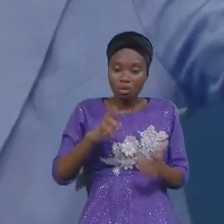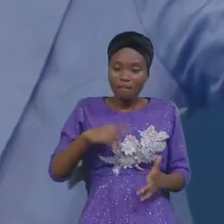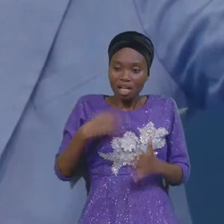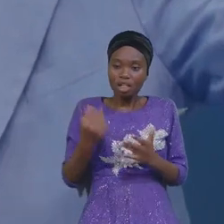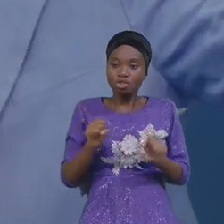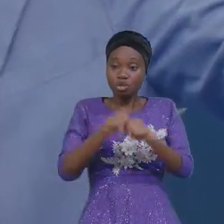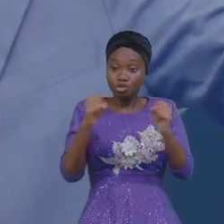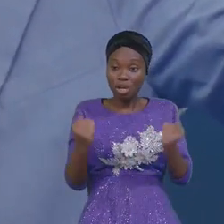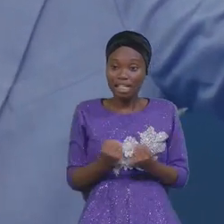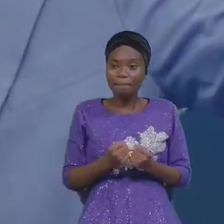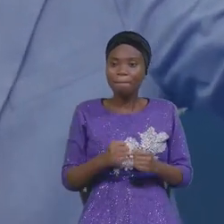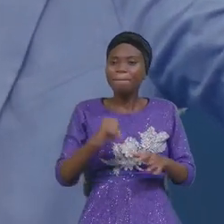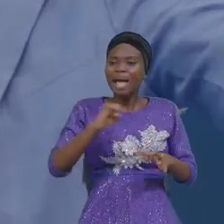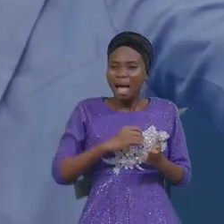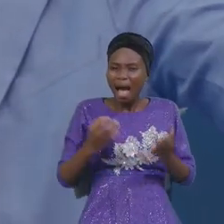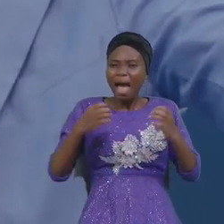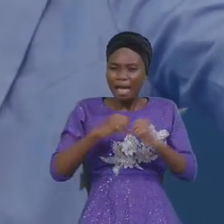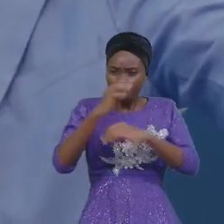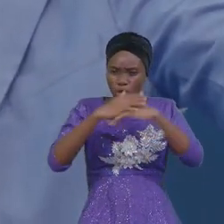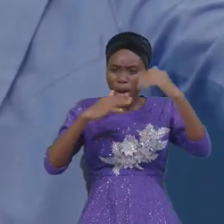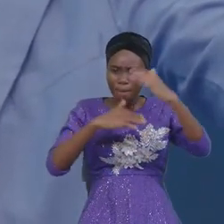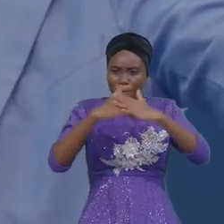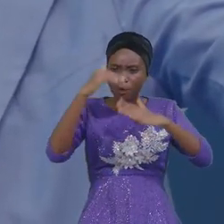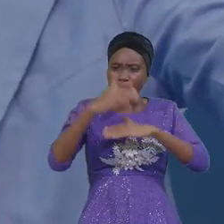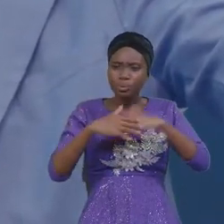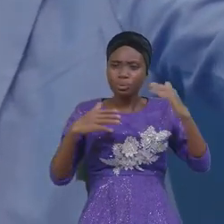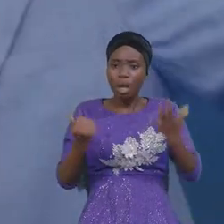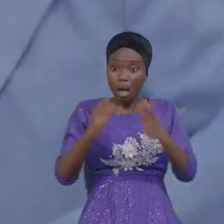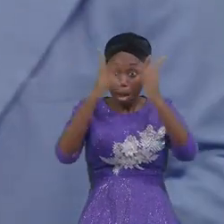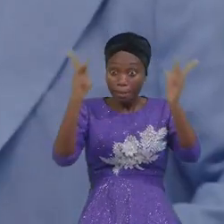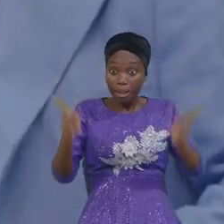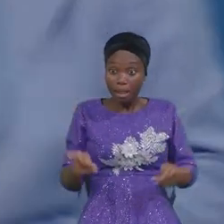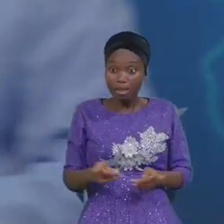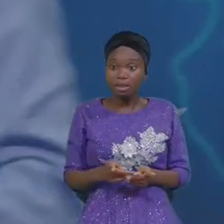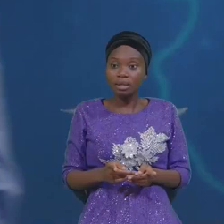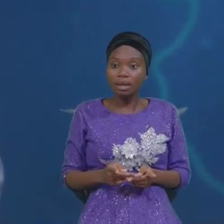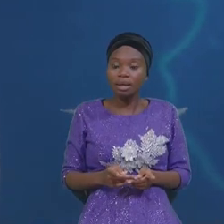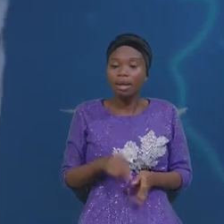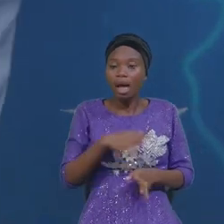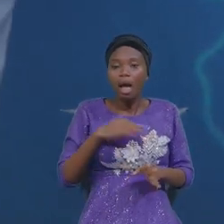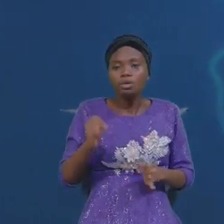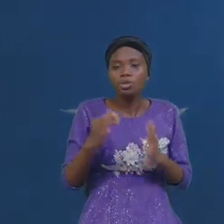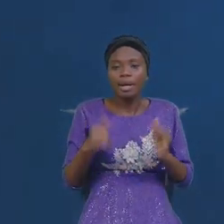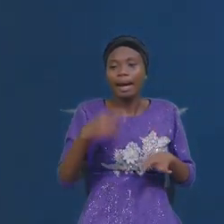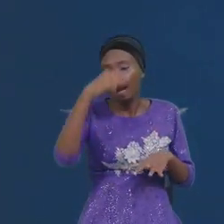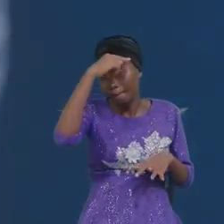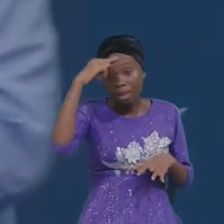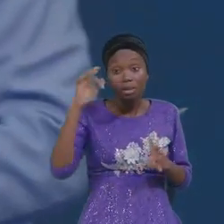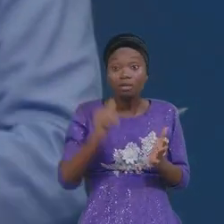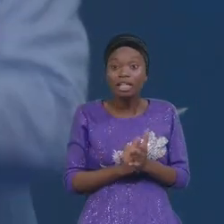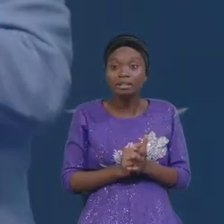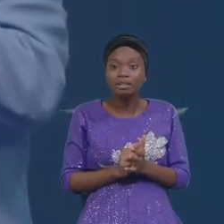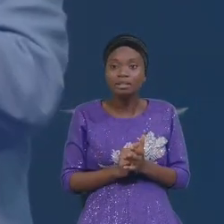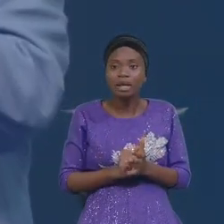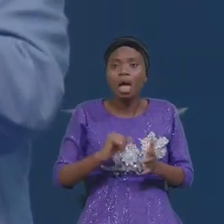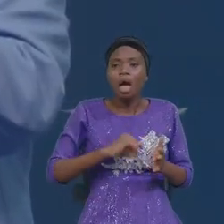society. I even built a sanctuary. And so now, because of that, I'm